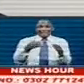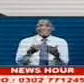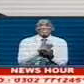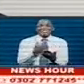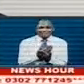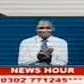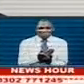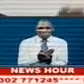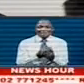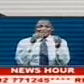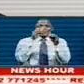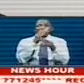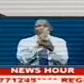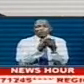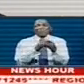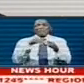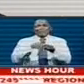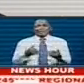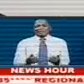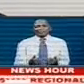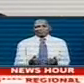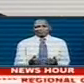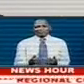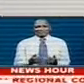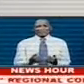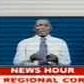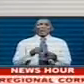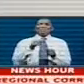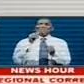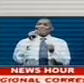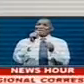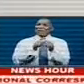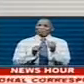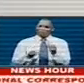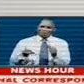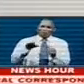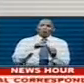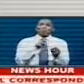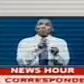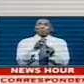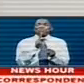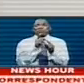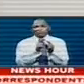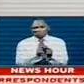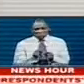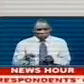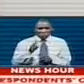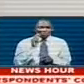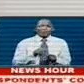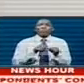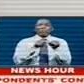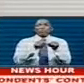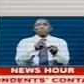out. There are teachers who are in, and in every profession that I mentioned here, we all do